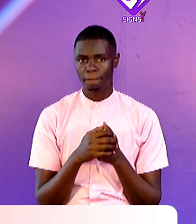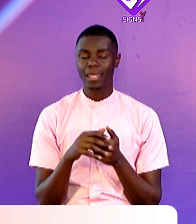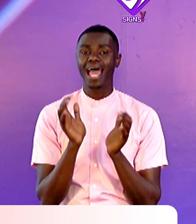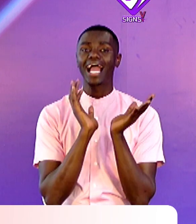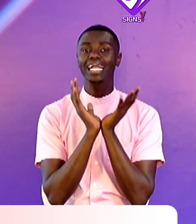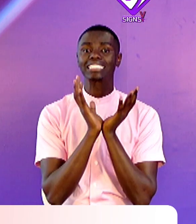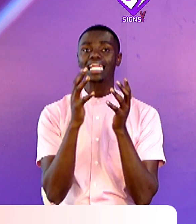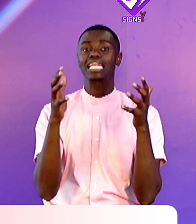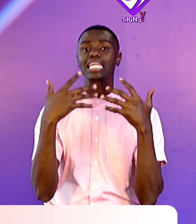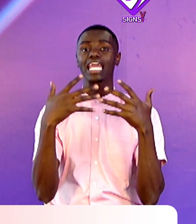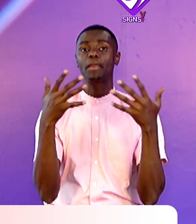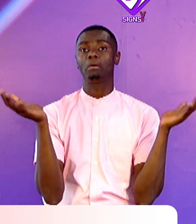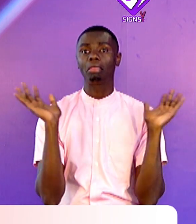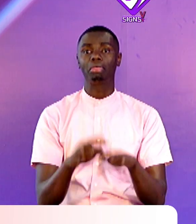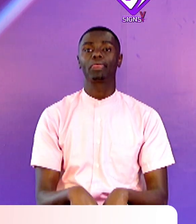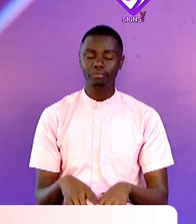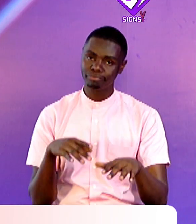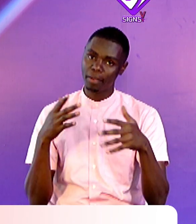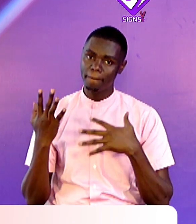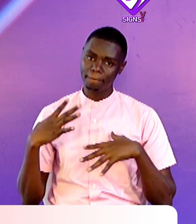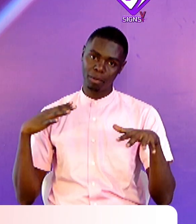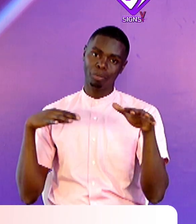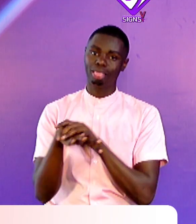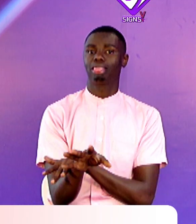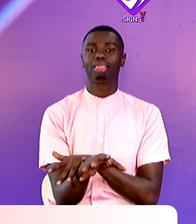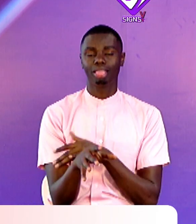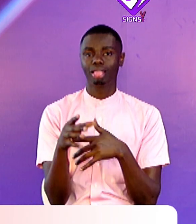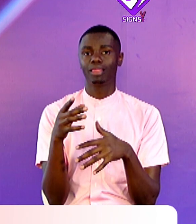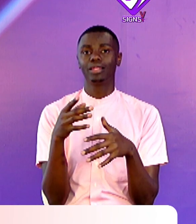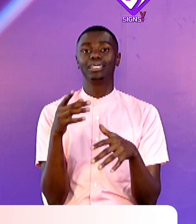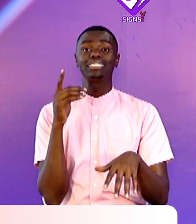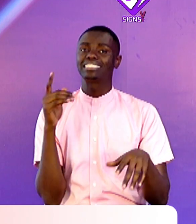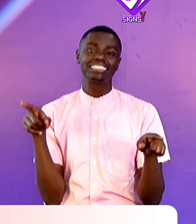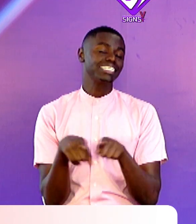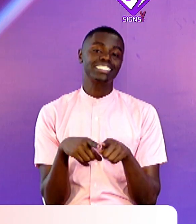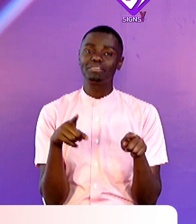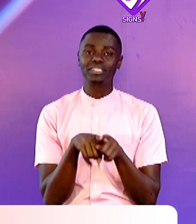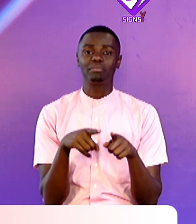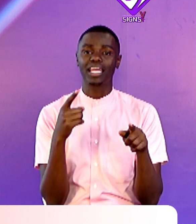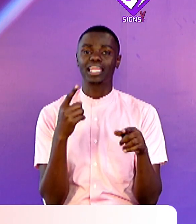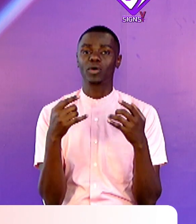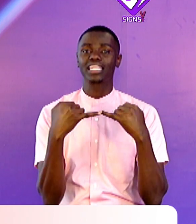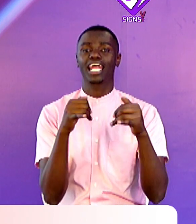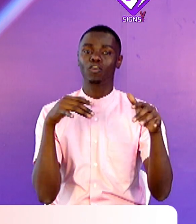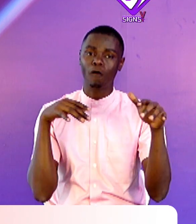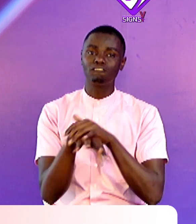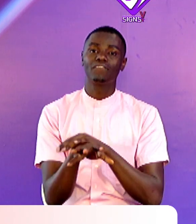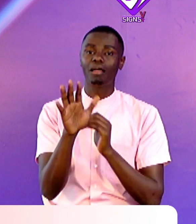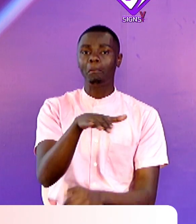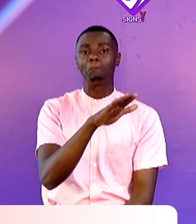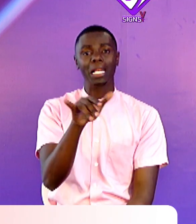Kasarani gate came down. You know, were we trying to storm the parliament? No, let me ask